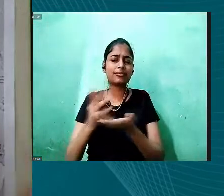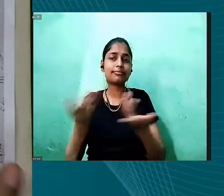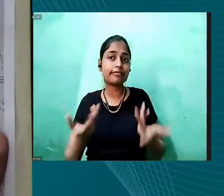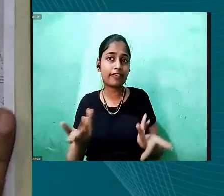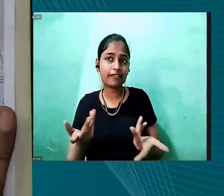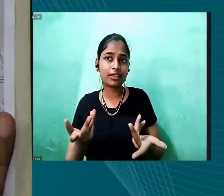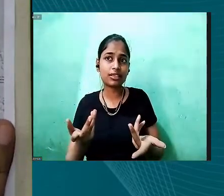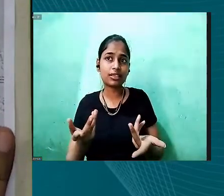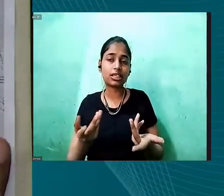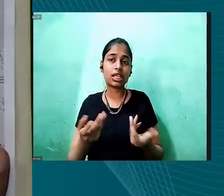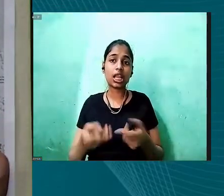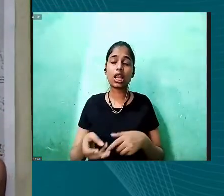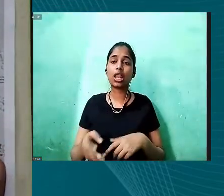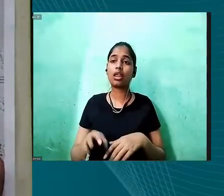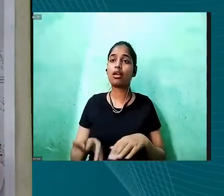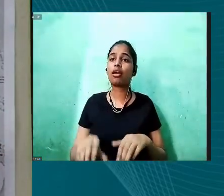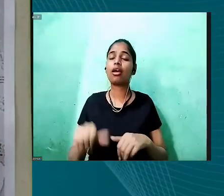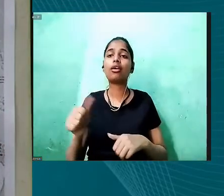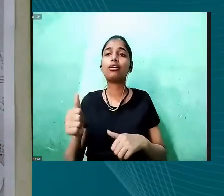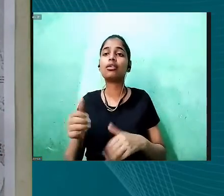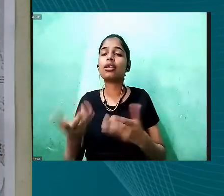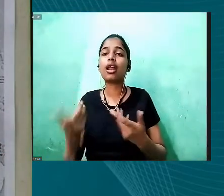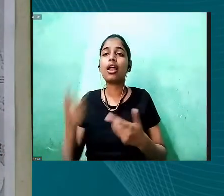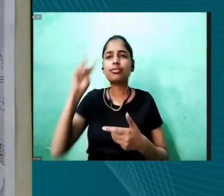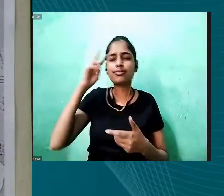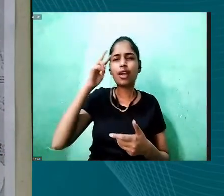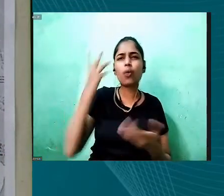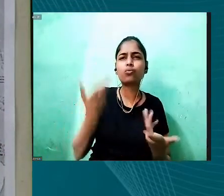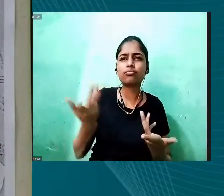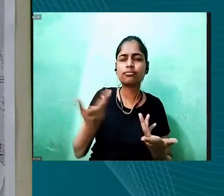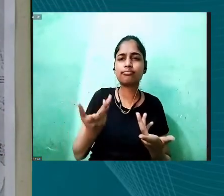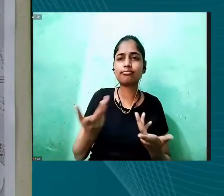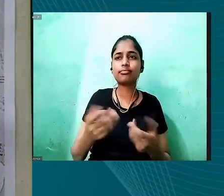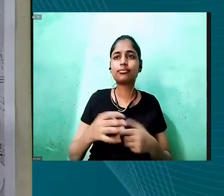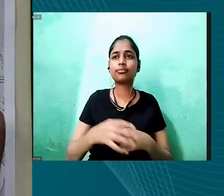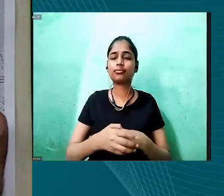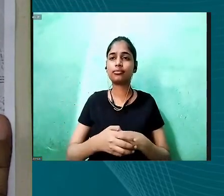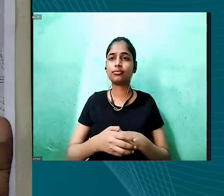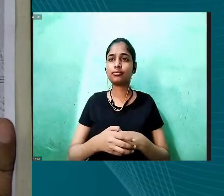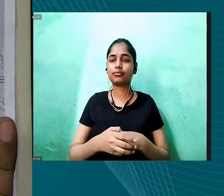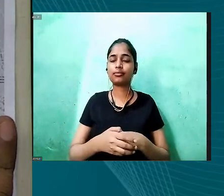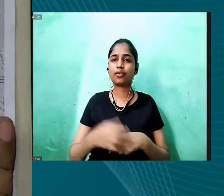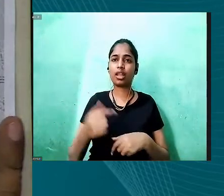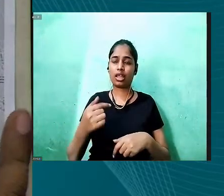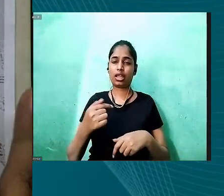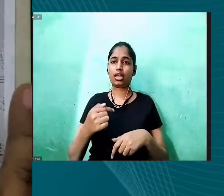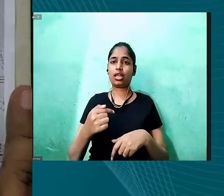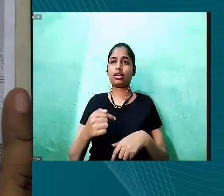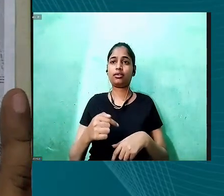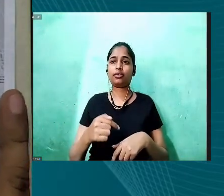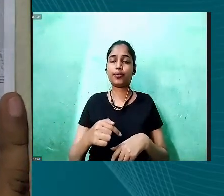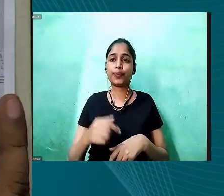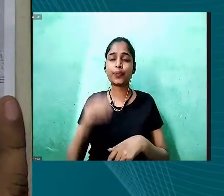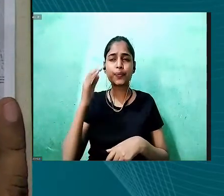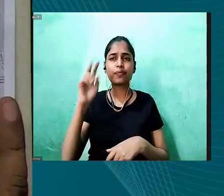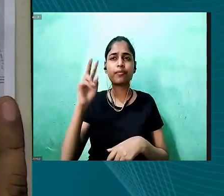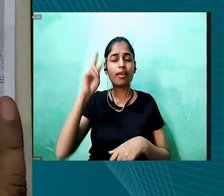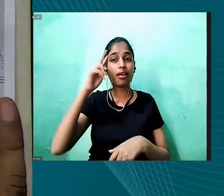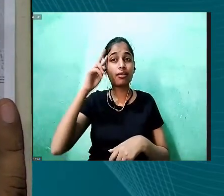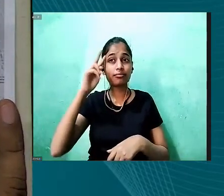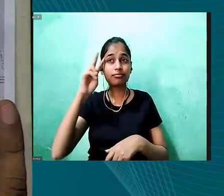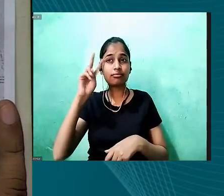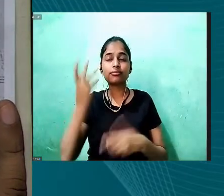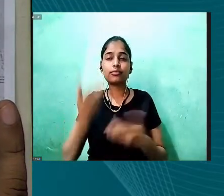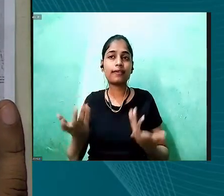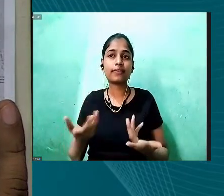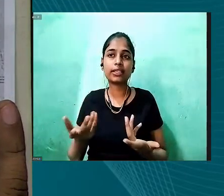is, if you can touch, these are all the boundaries of the countries are tactile. They are all punched with holes